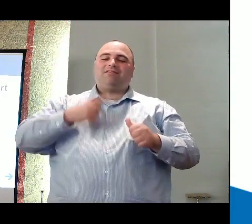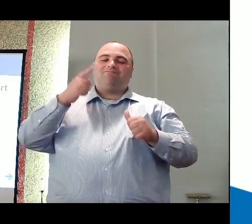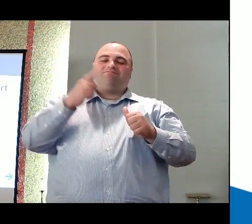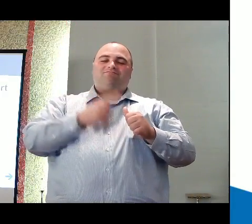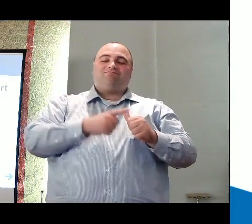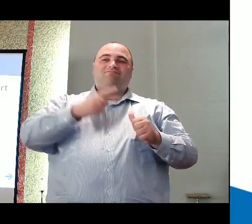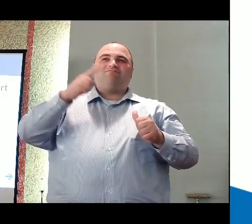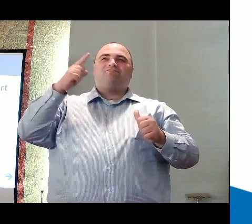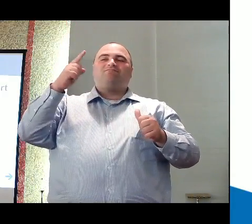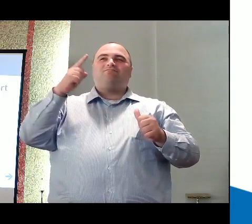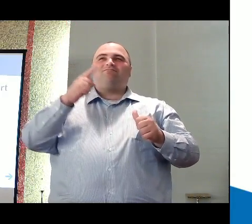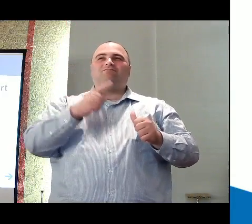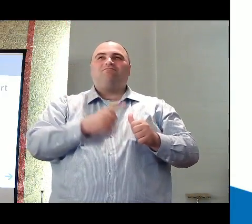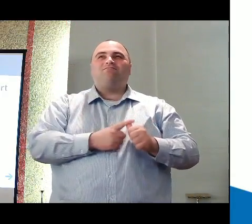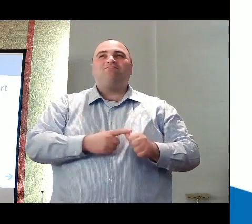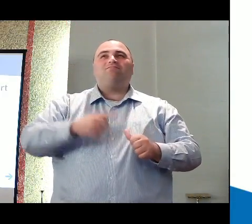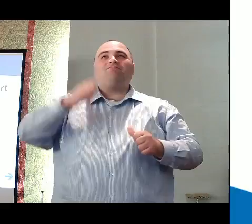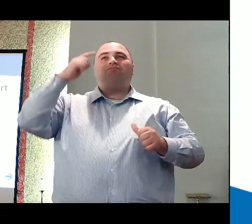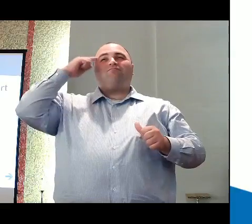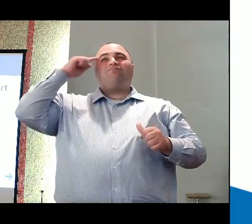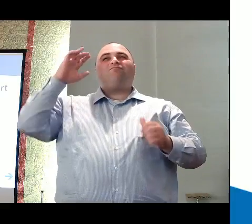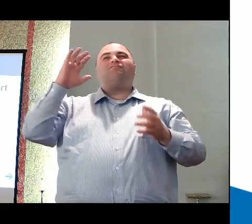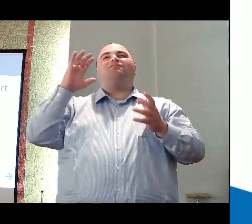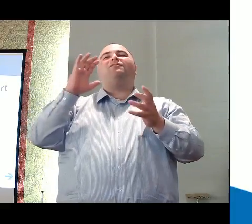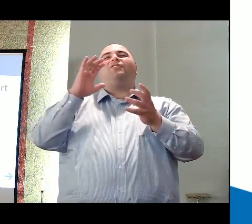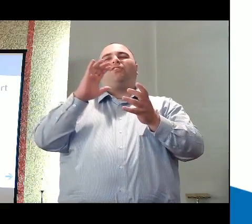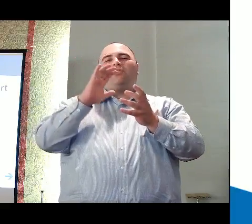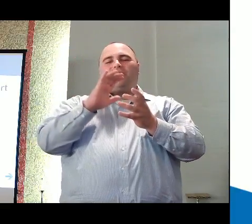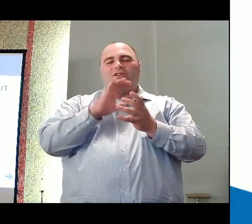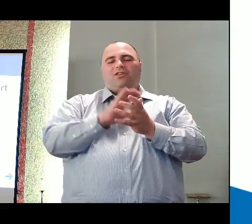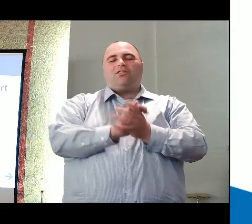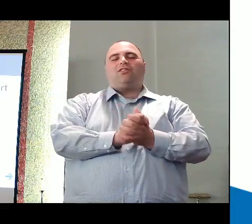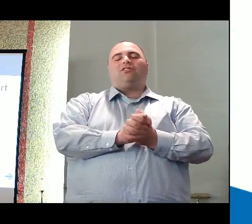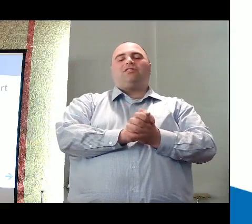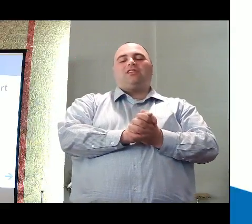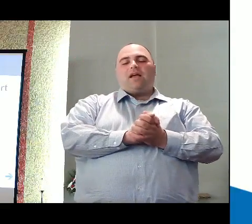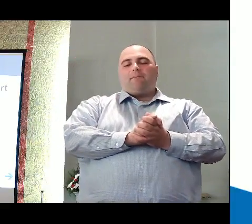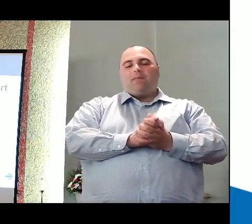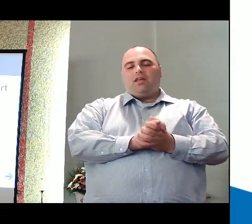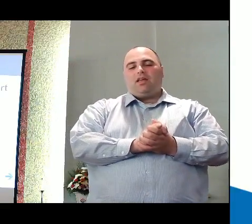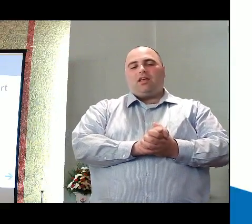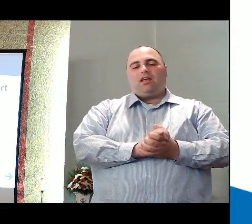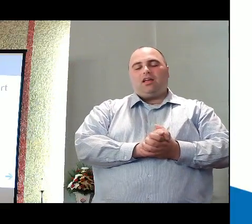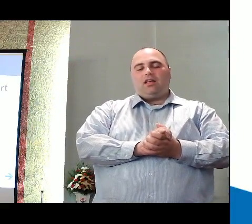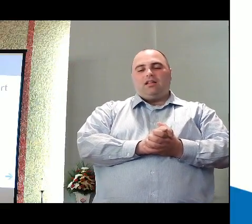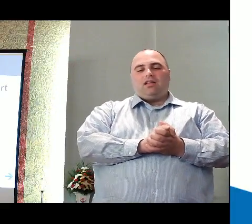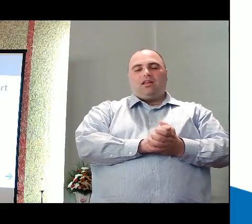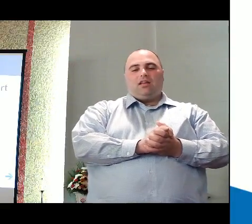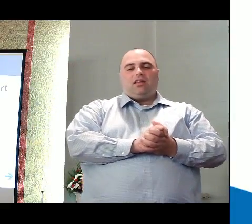the hour I first